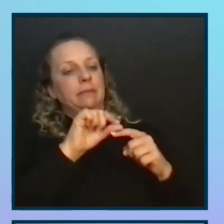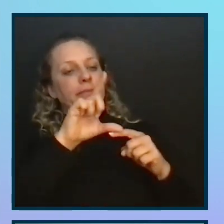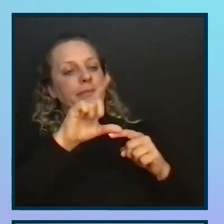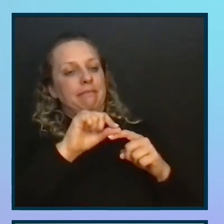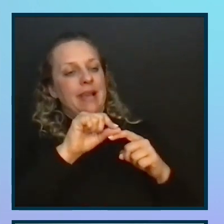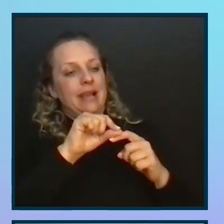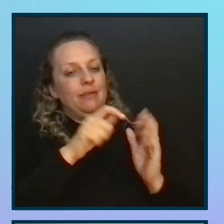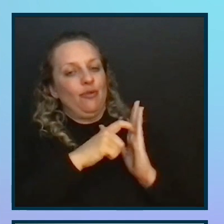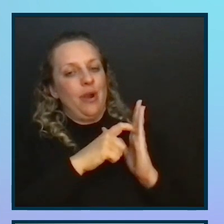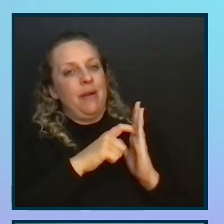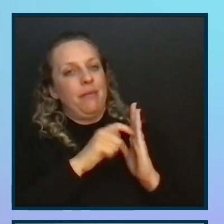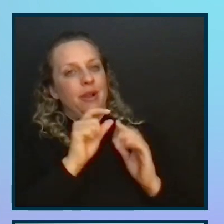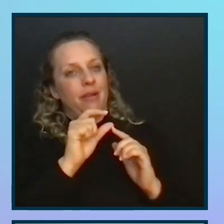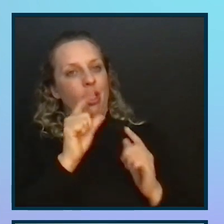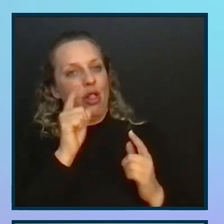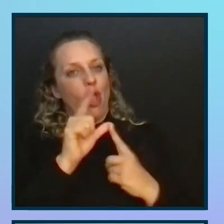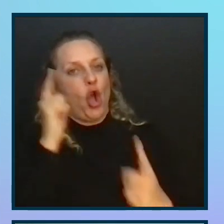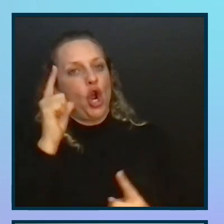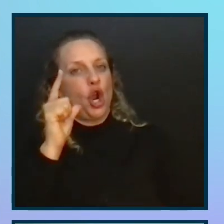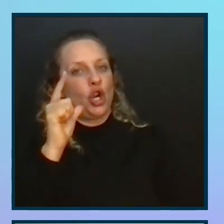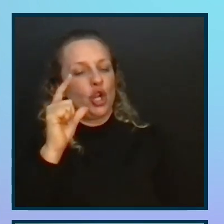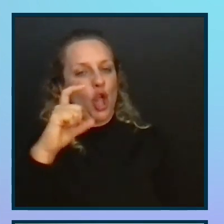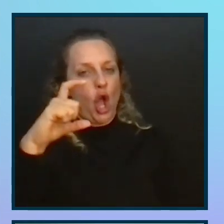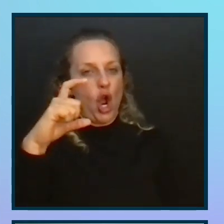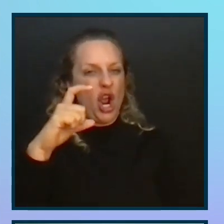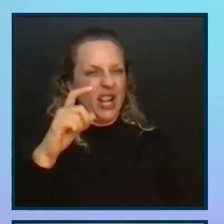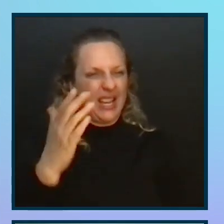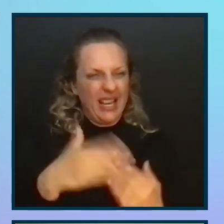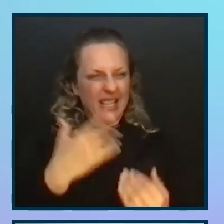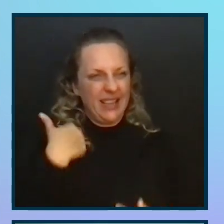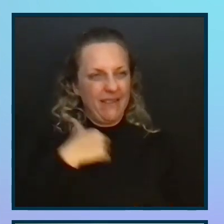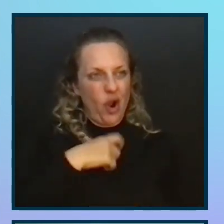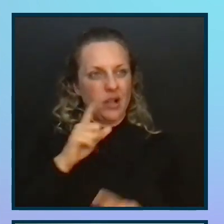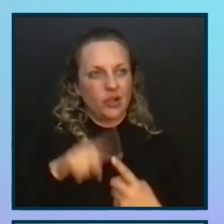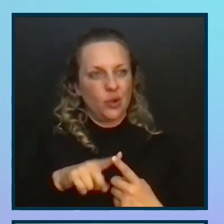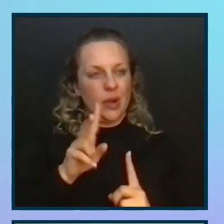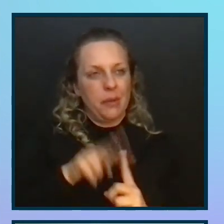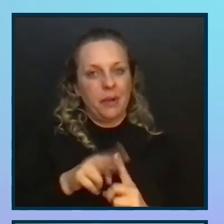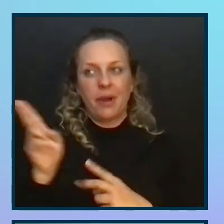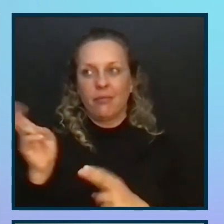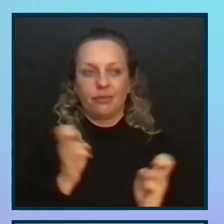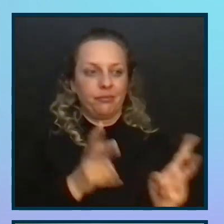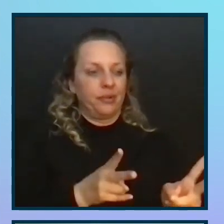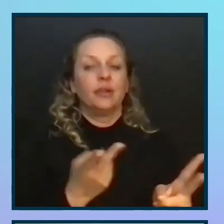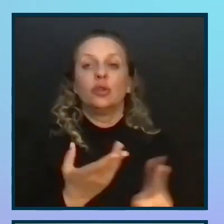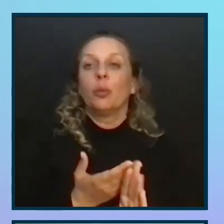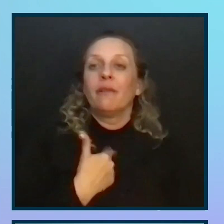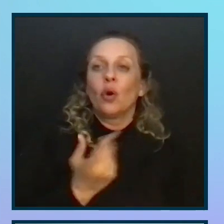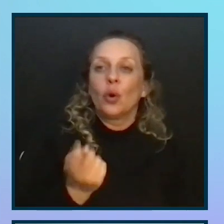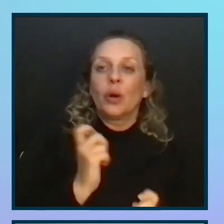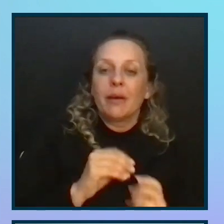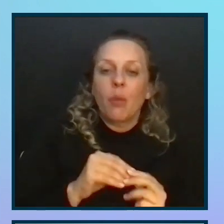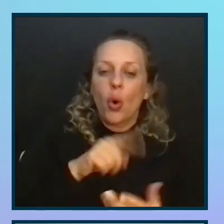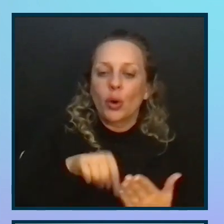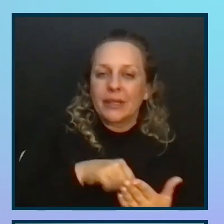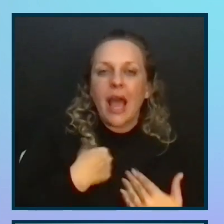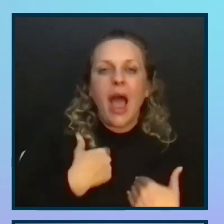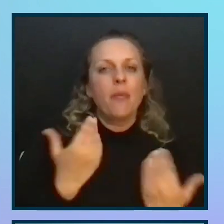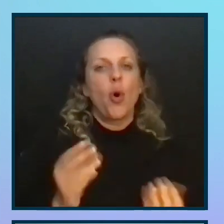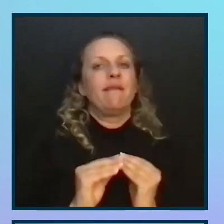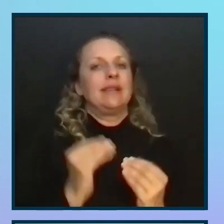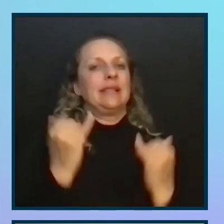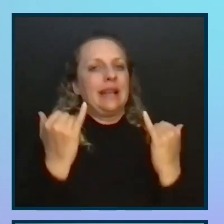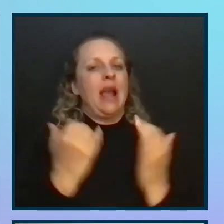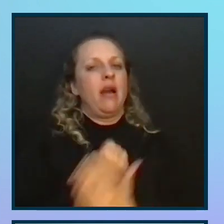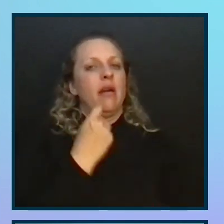should be easy for me to implement. So let me actually, real quick, before you give me more critiques, I'm going to go ahead and fix that